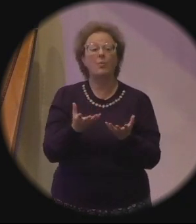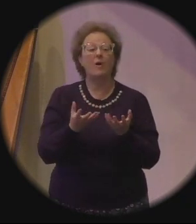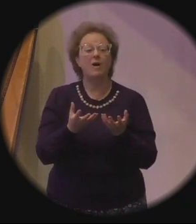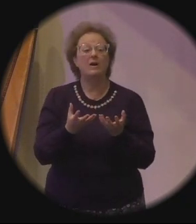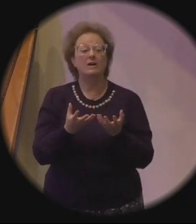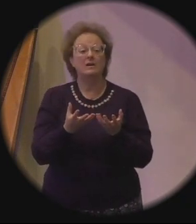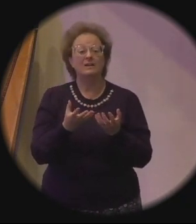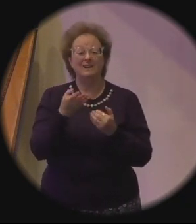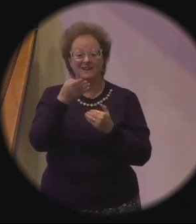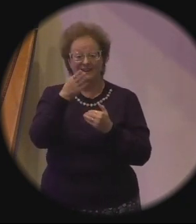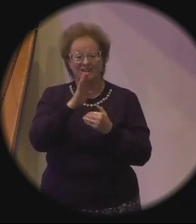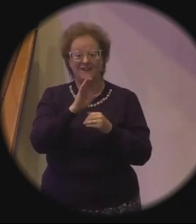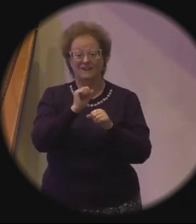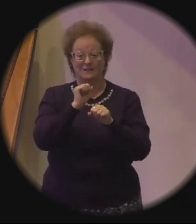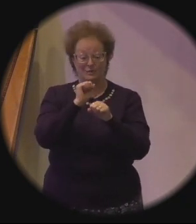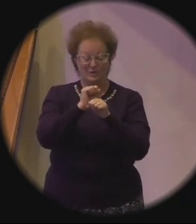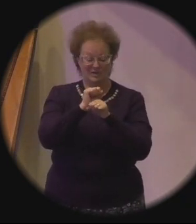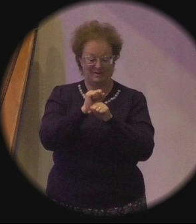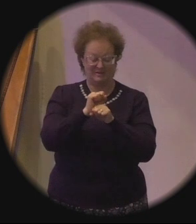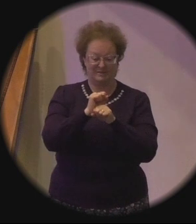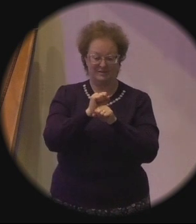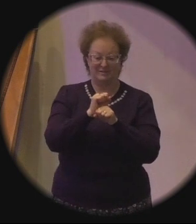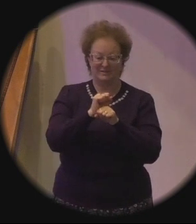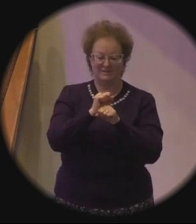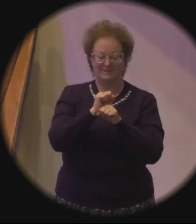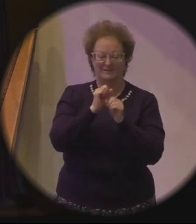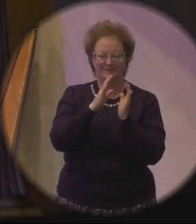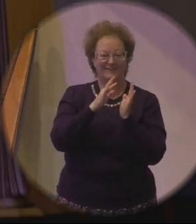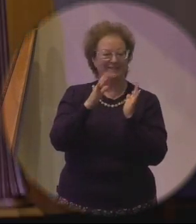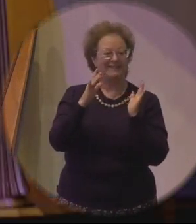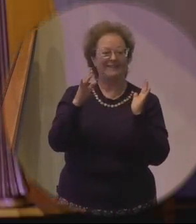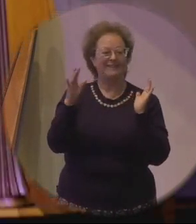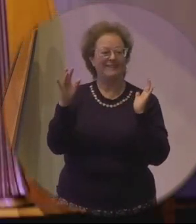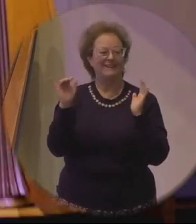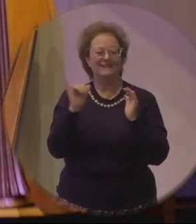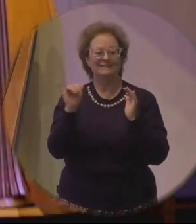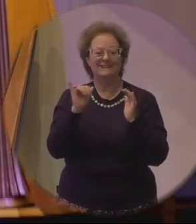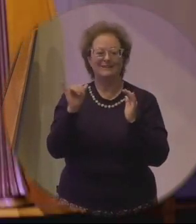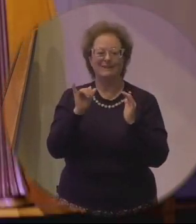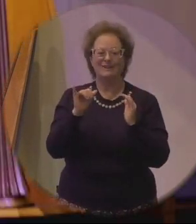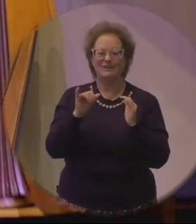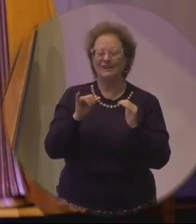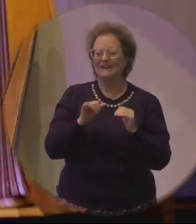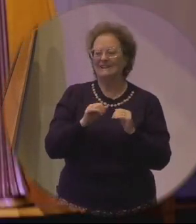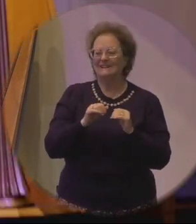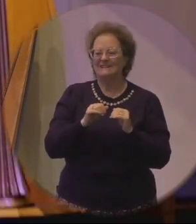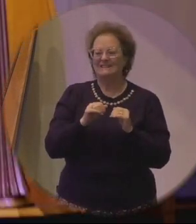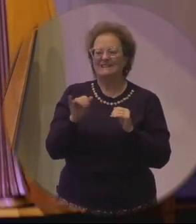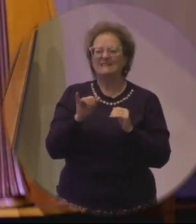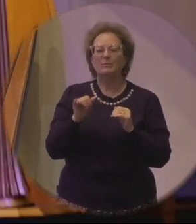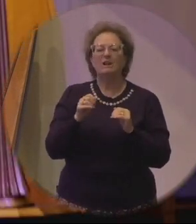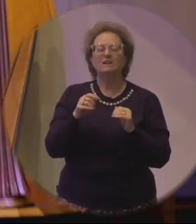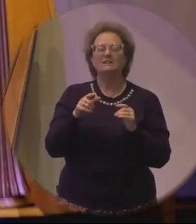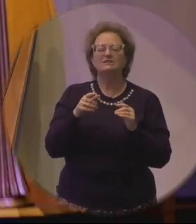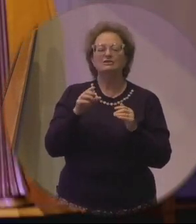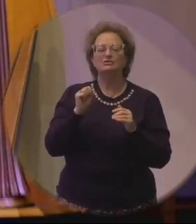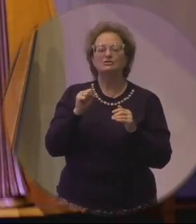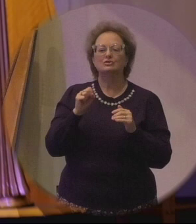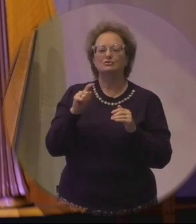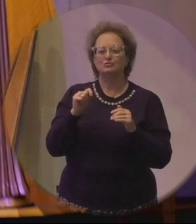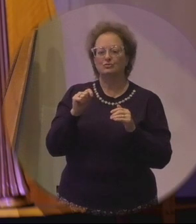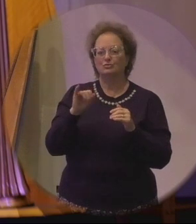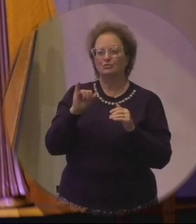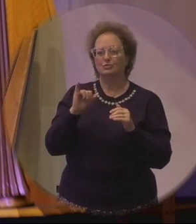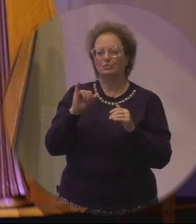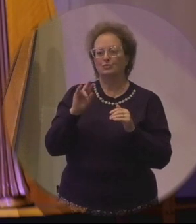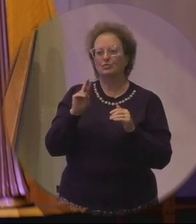to work so that it glitters and glows like the Las Vegas Strip. We want God's work to be displayed